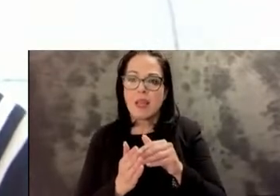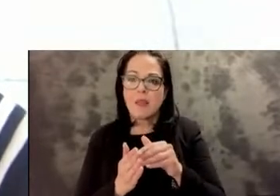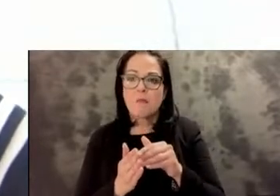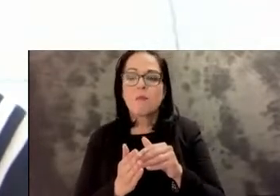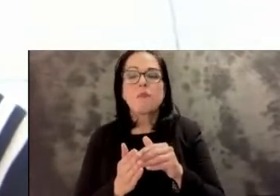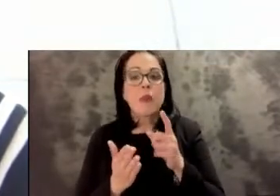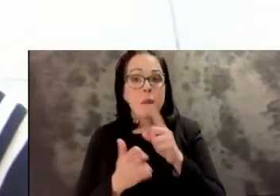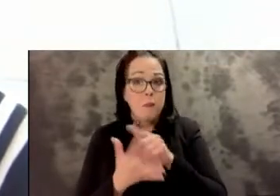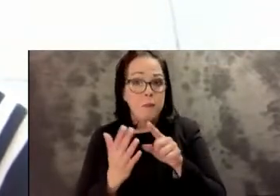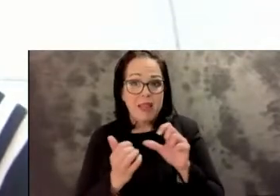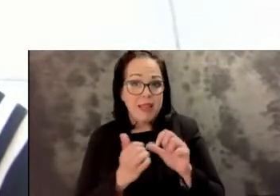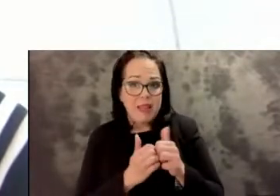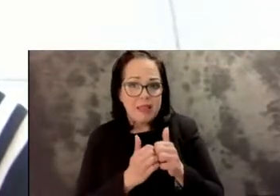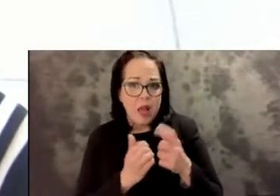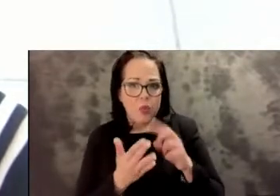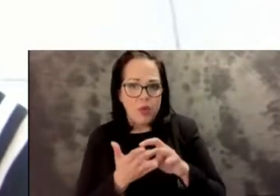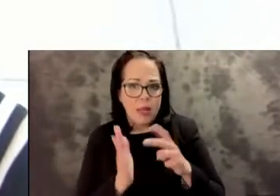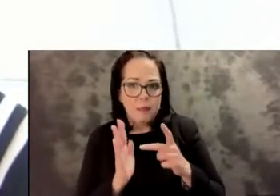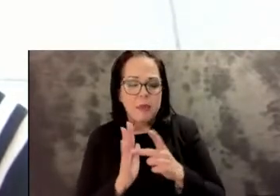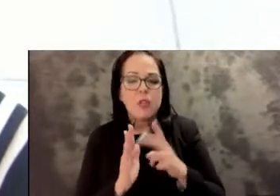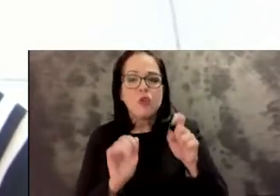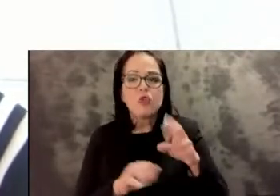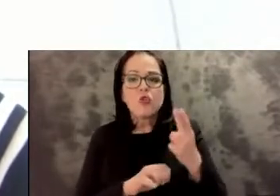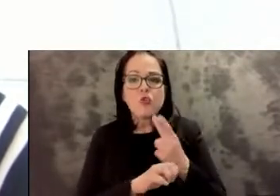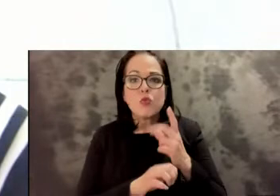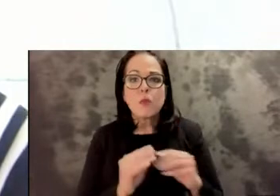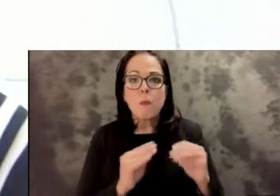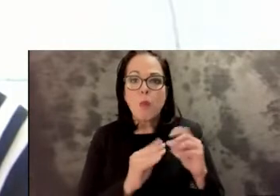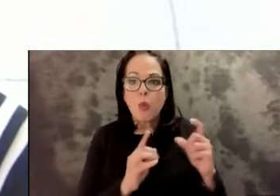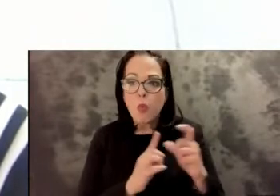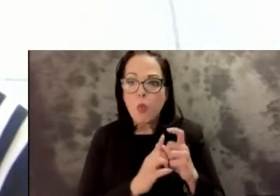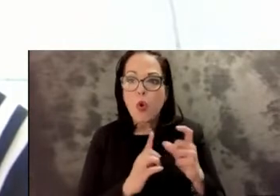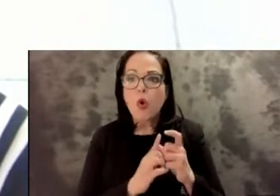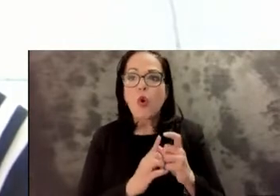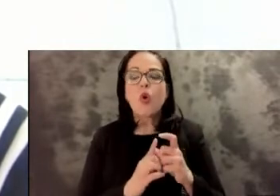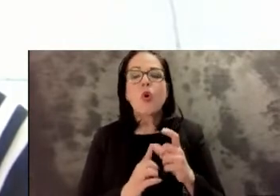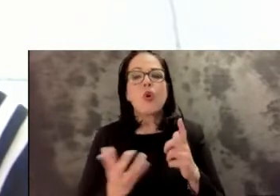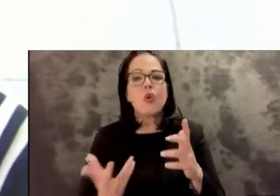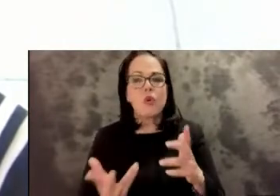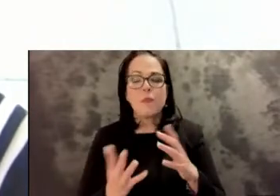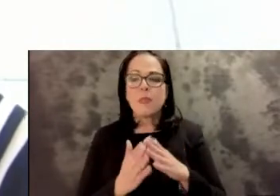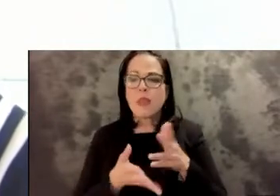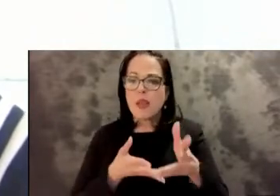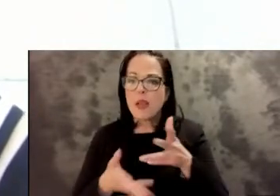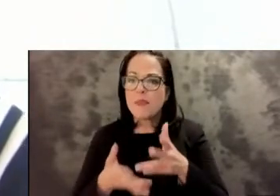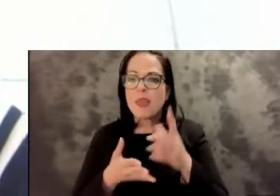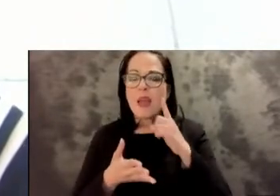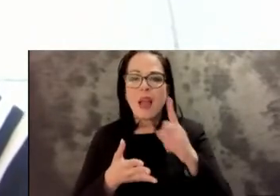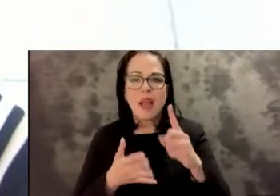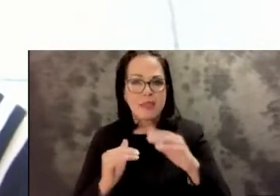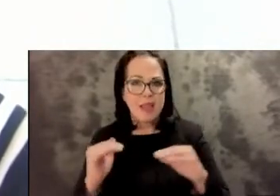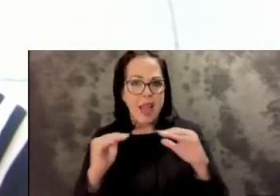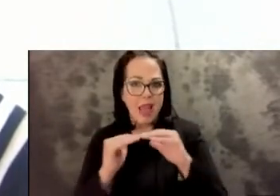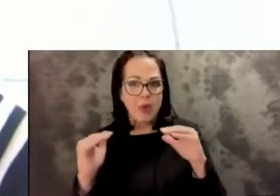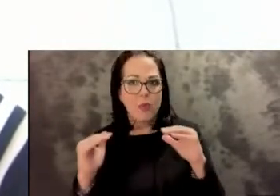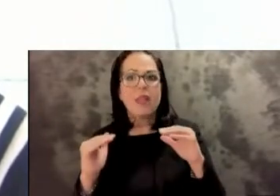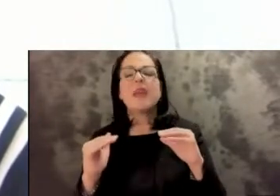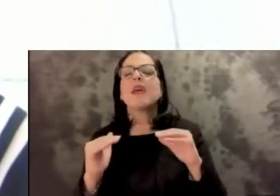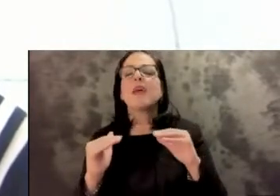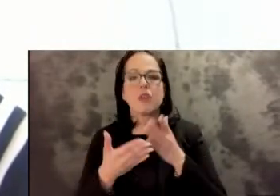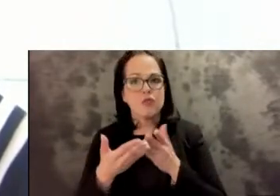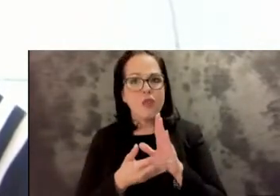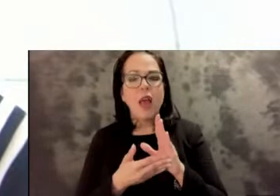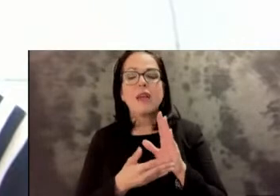I mean, we should use more of these words: impartiality, fair treatment, health equity, equal rights,